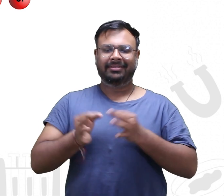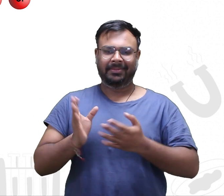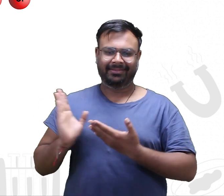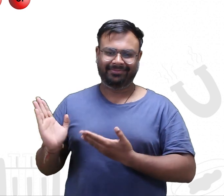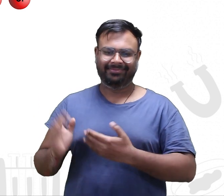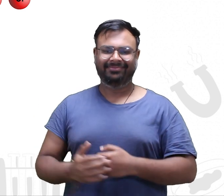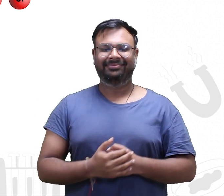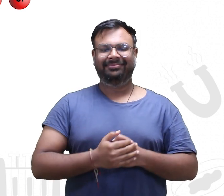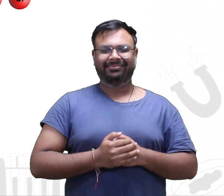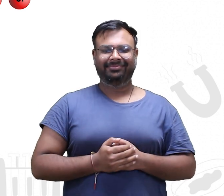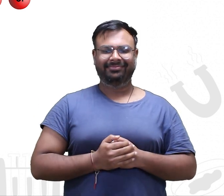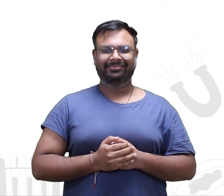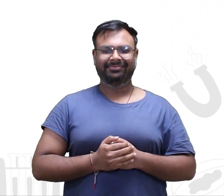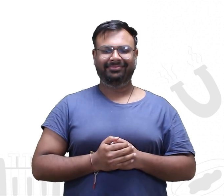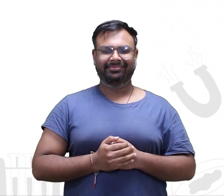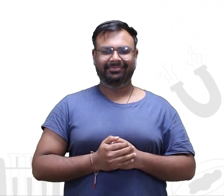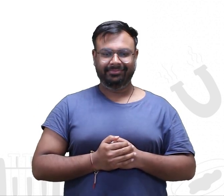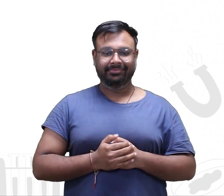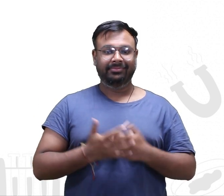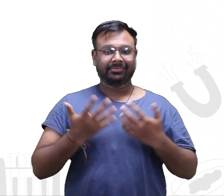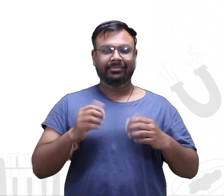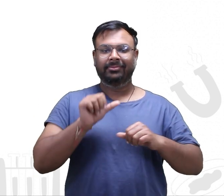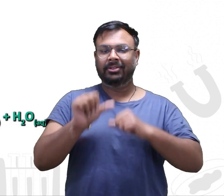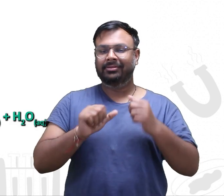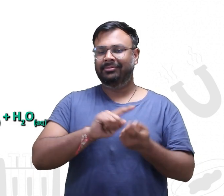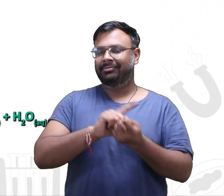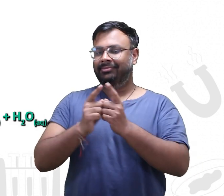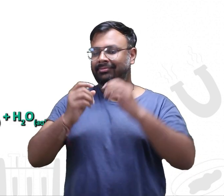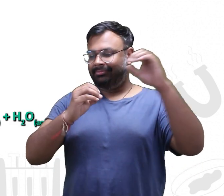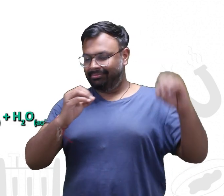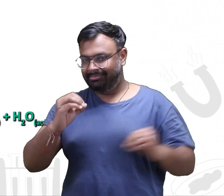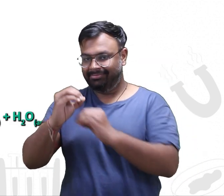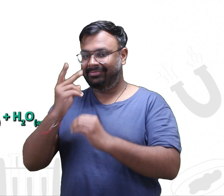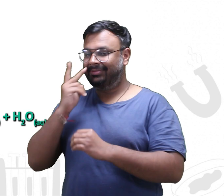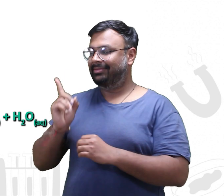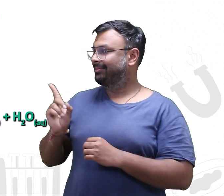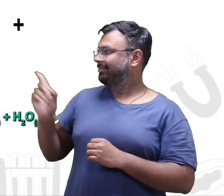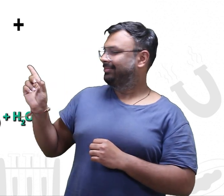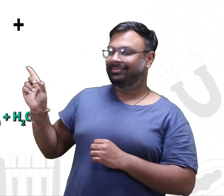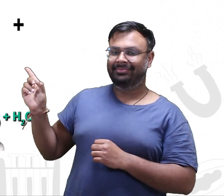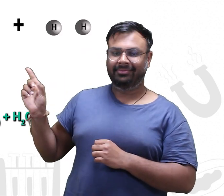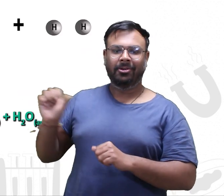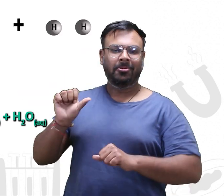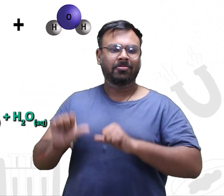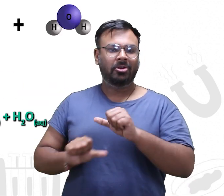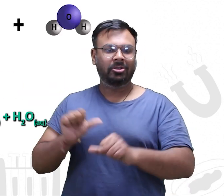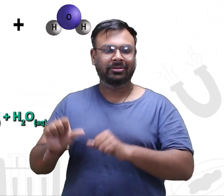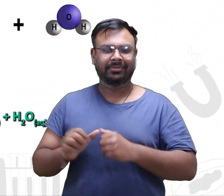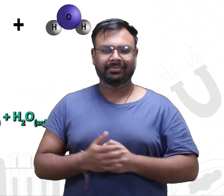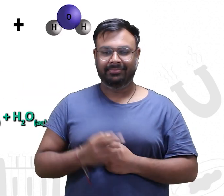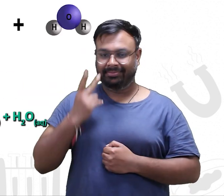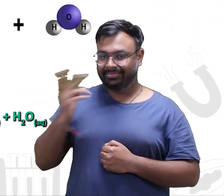CuCl2, which is copper chloride, and the overall reaction is CuO plus 2HCl gives rise